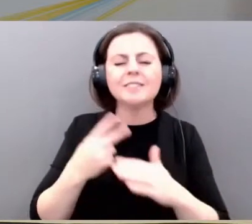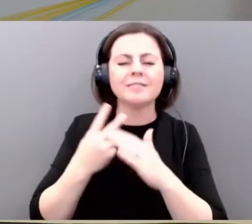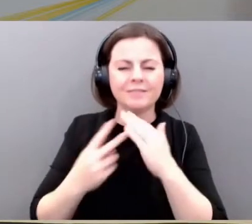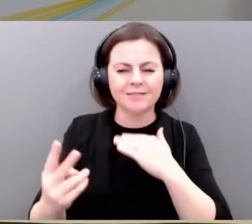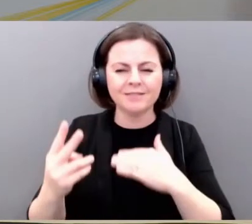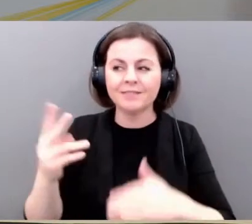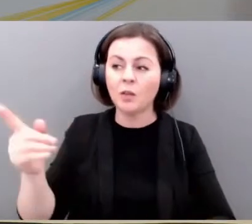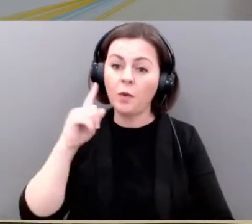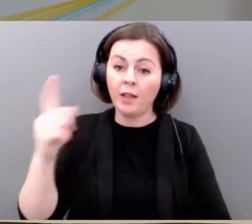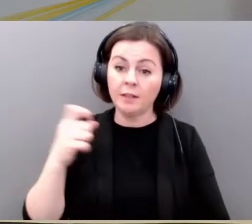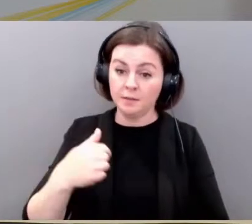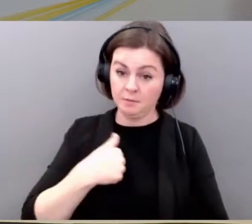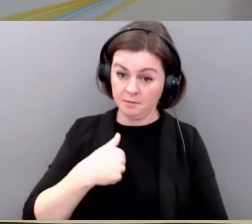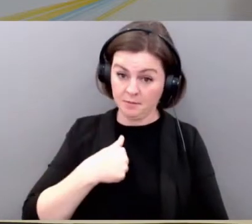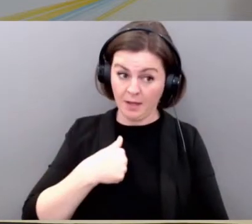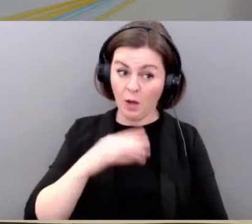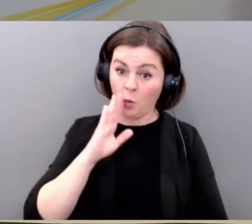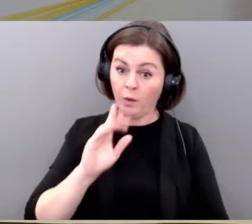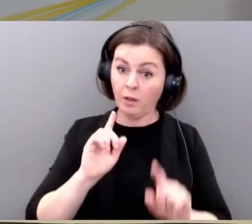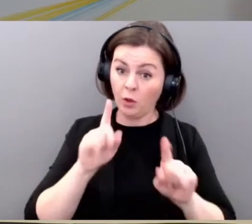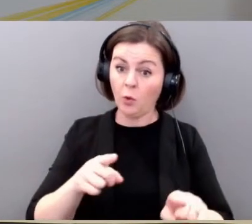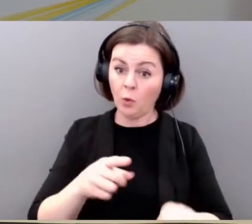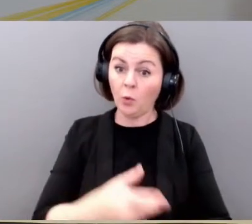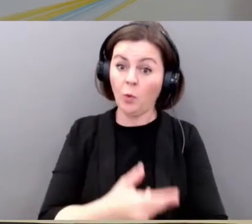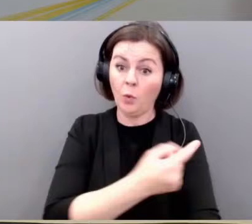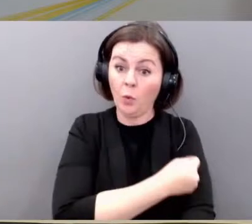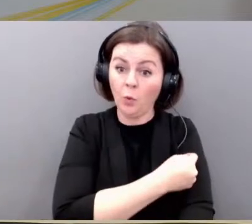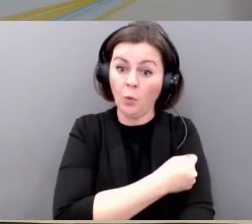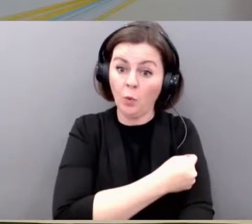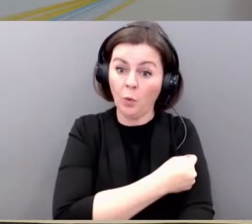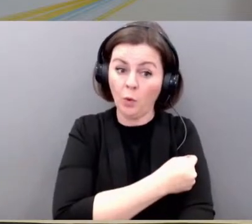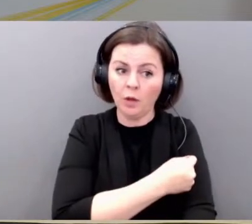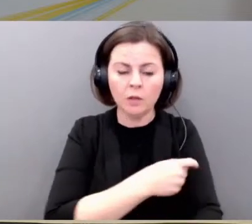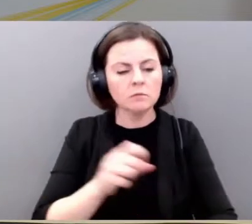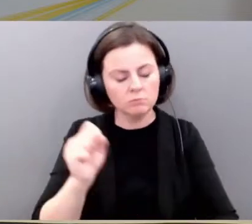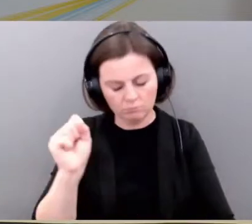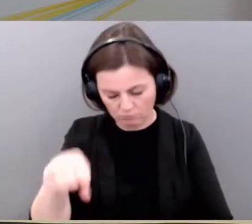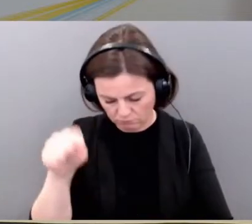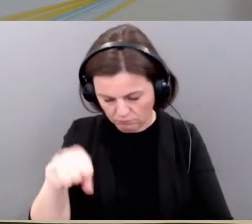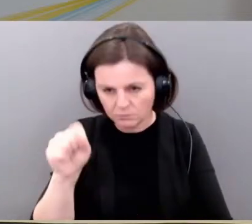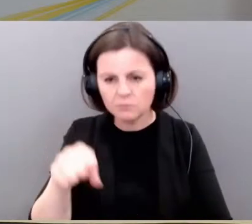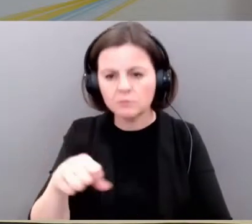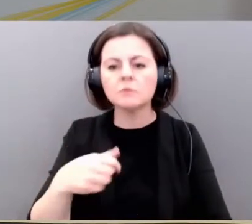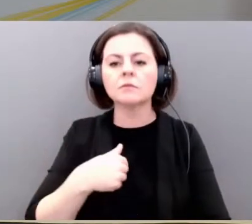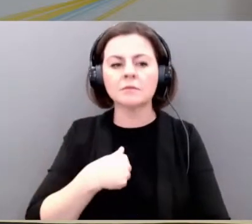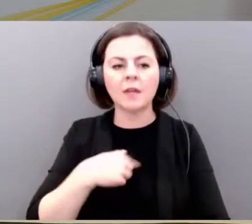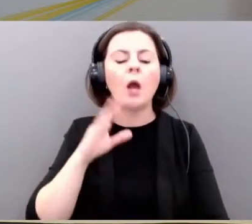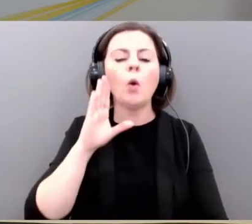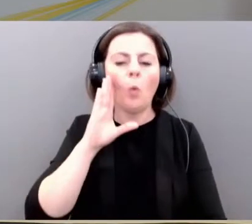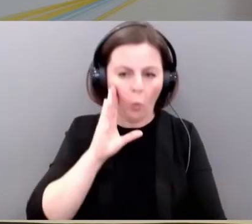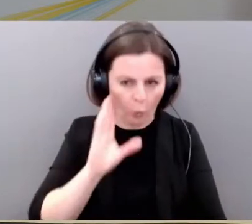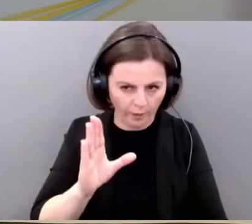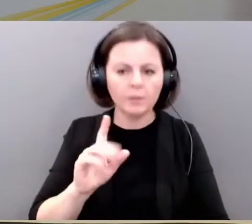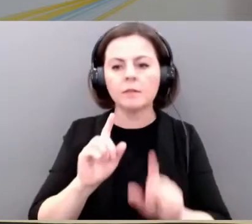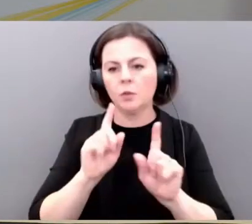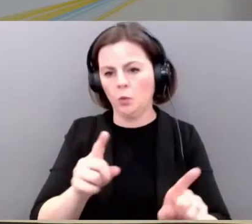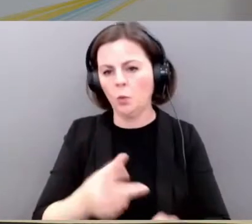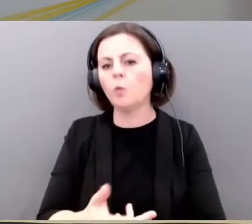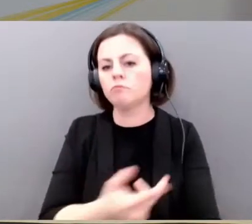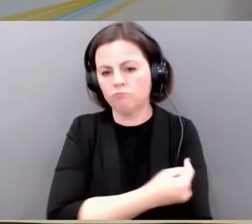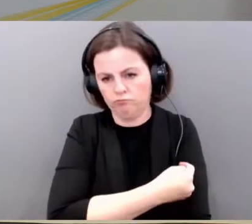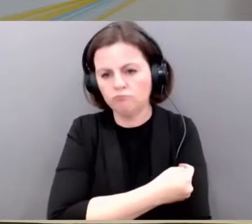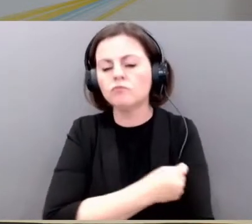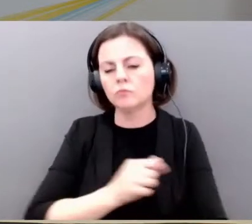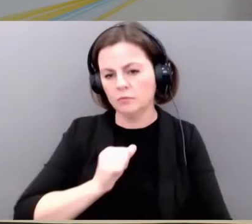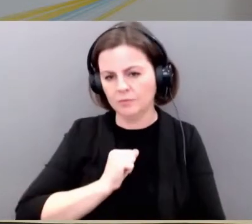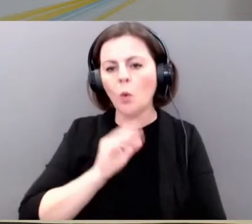the vaccine? And I would absolutely get this vaccine in a heartbeat. And we'll